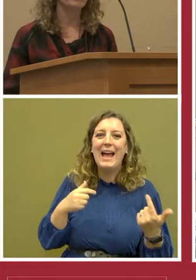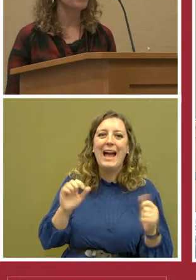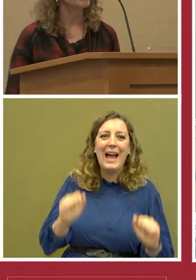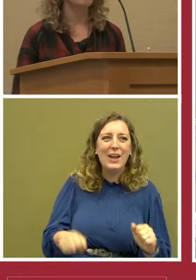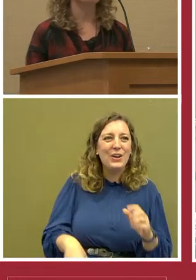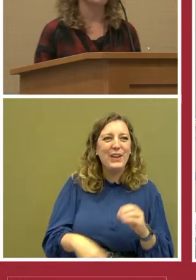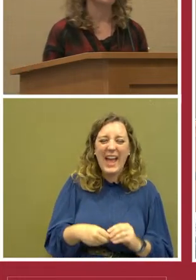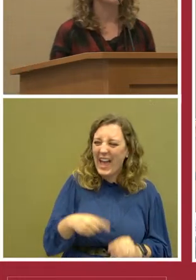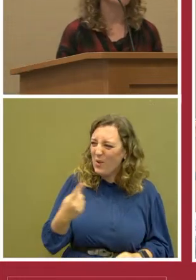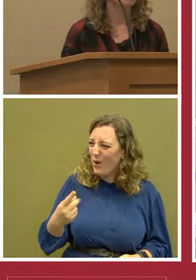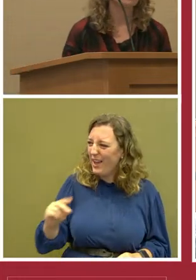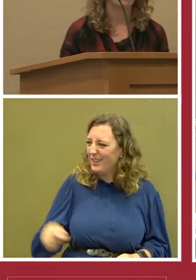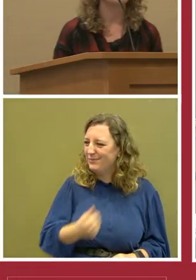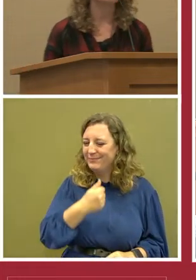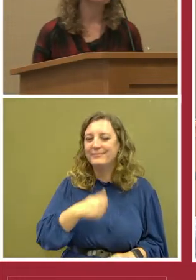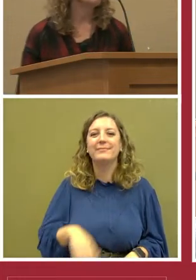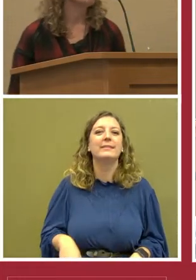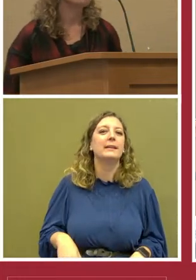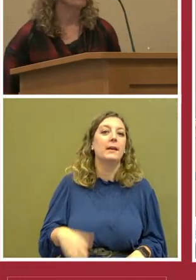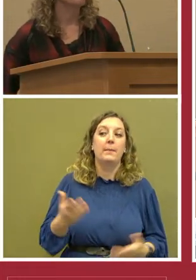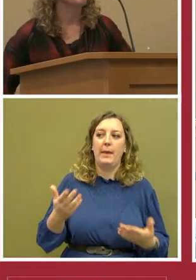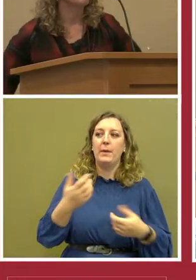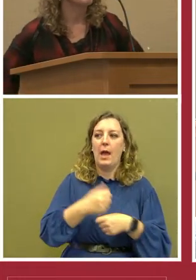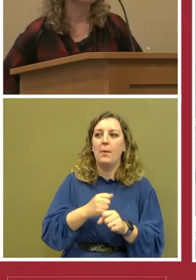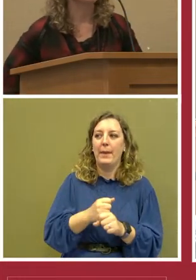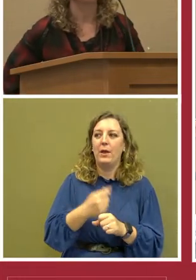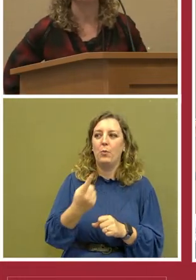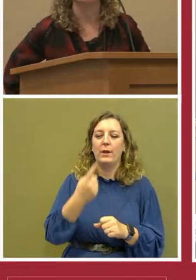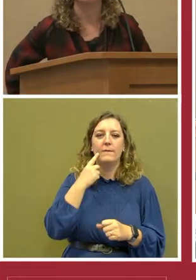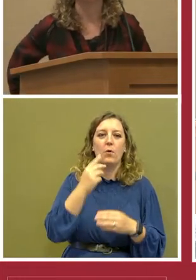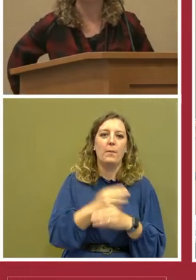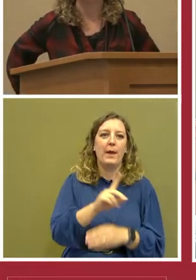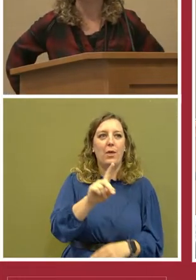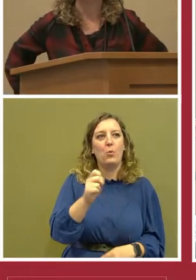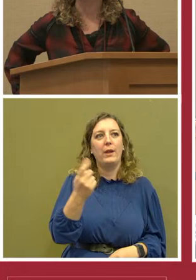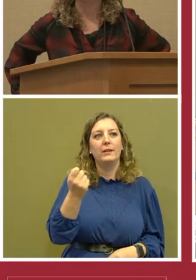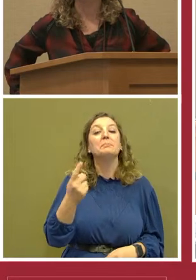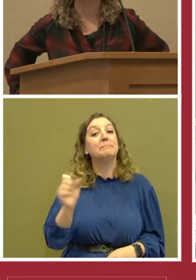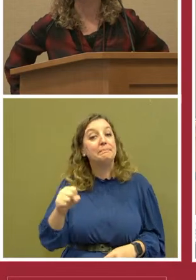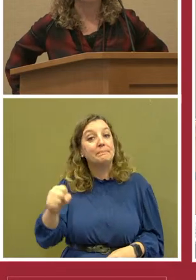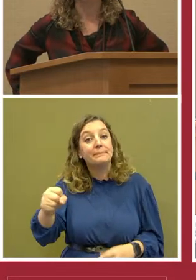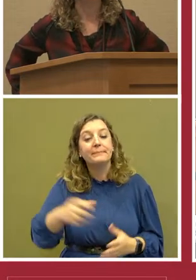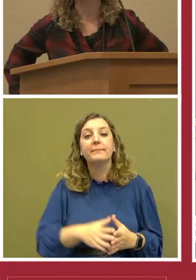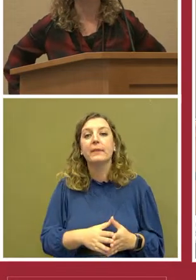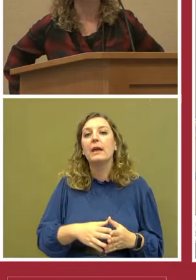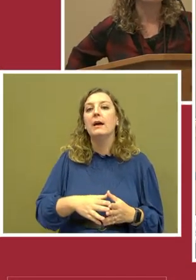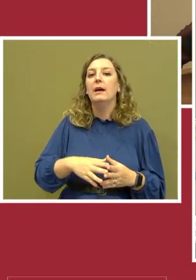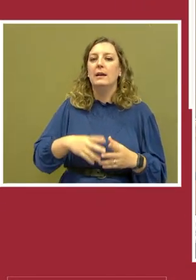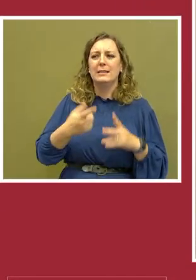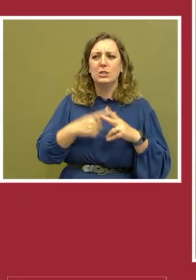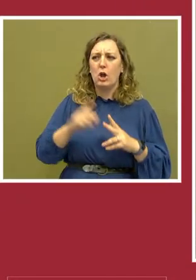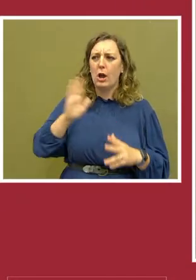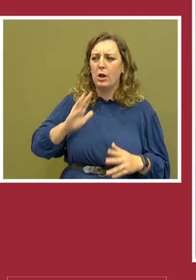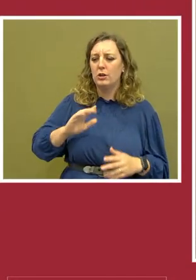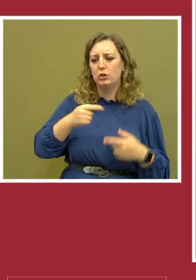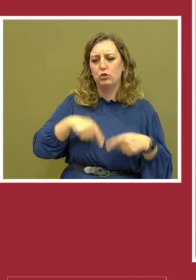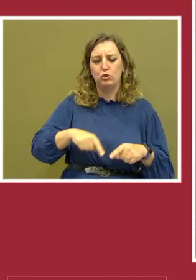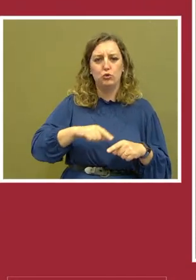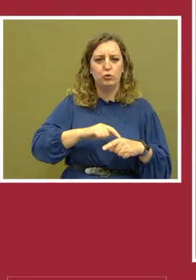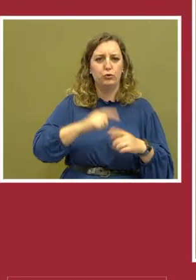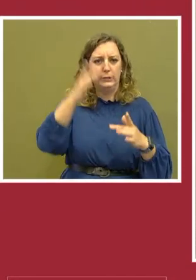I could have put one of those up there. I should make one for Math 111. That's a very good point. Yeah, I think it started in